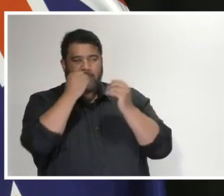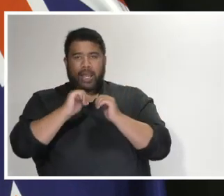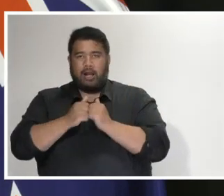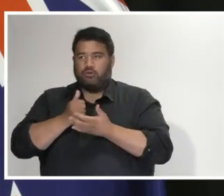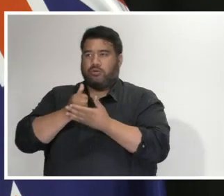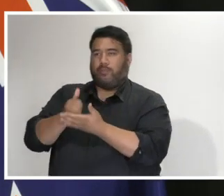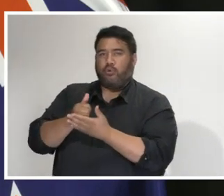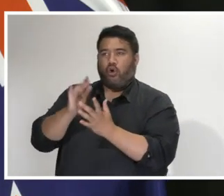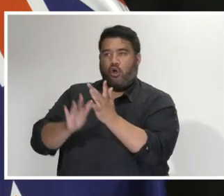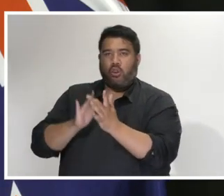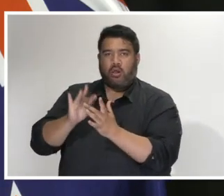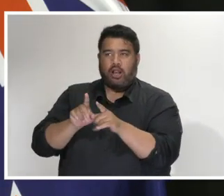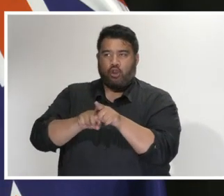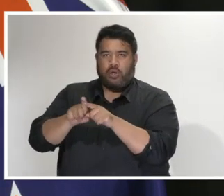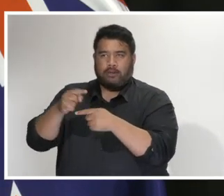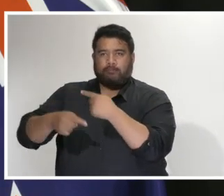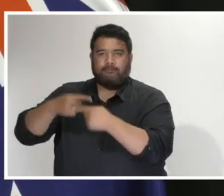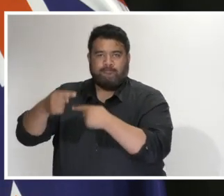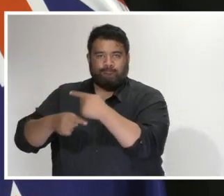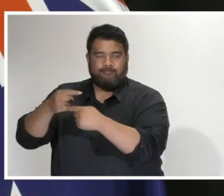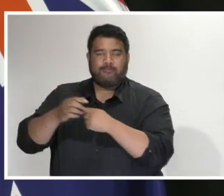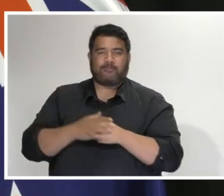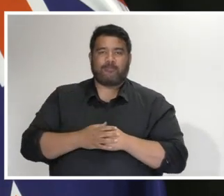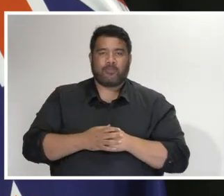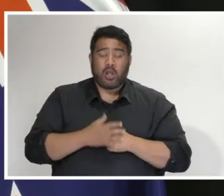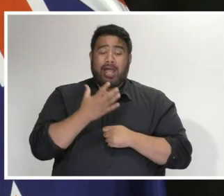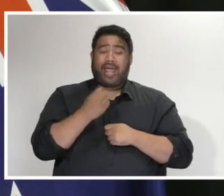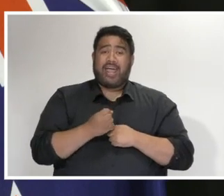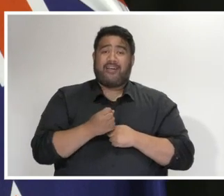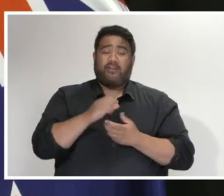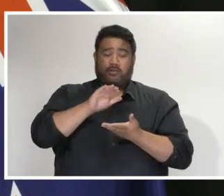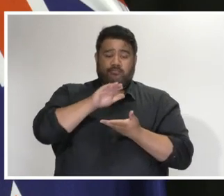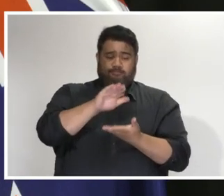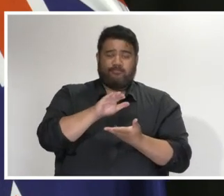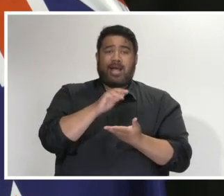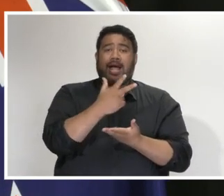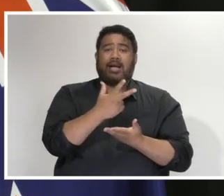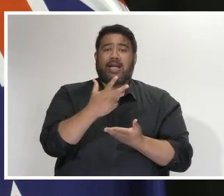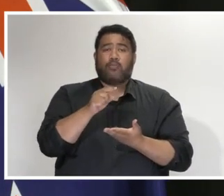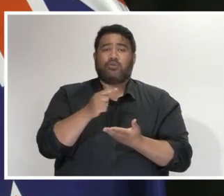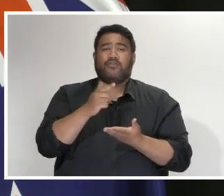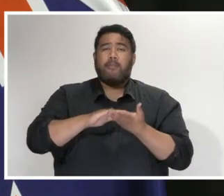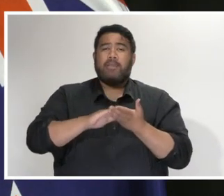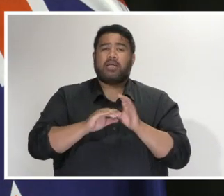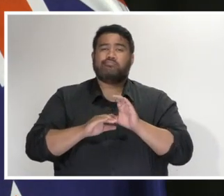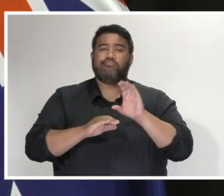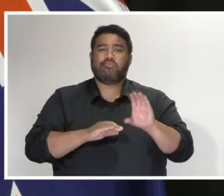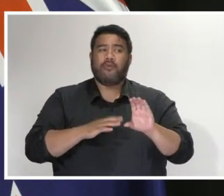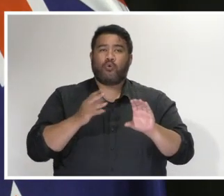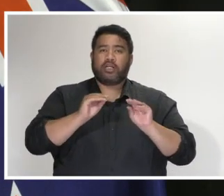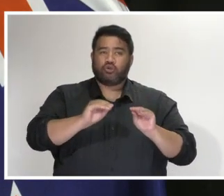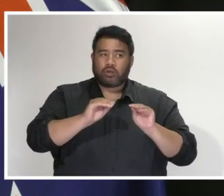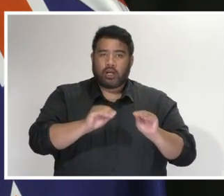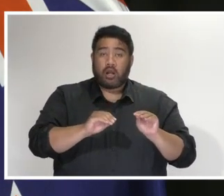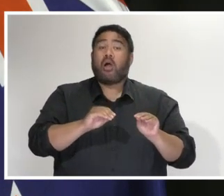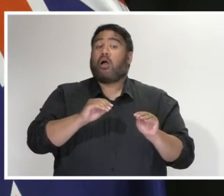of that, we fast-tracked immediate emergency funding of $88.7 million, and it's likely that further funding will